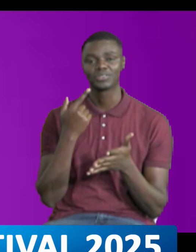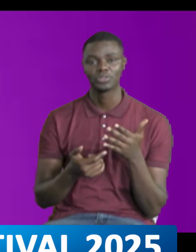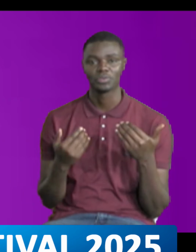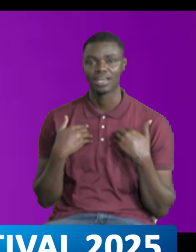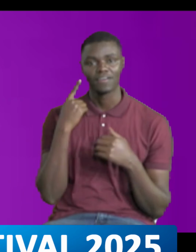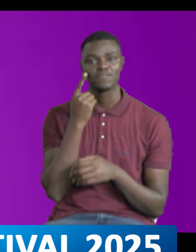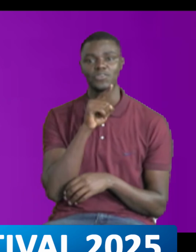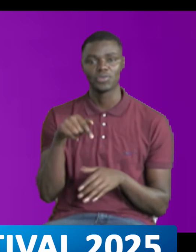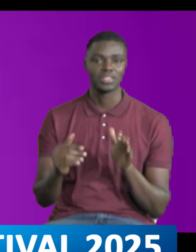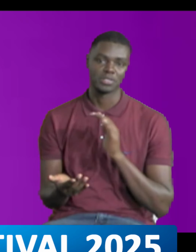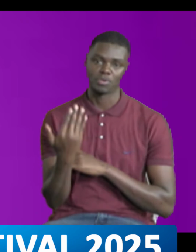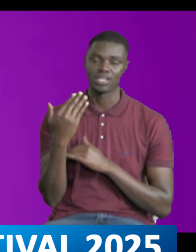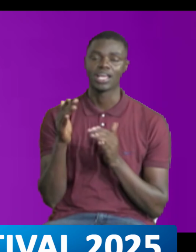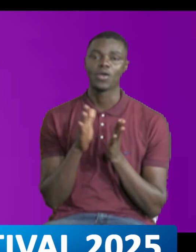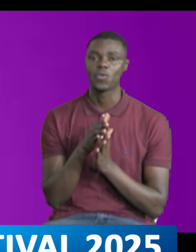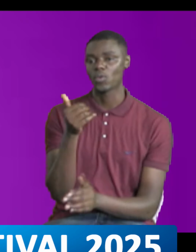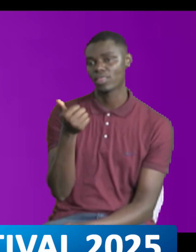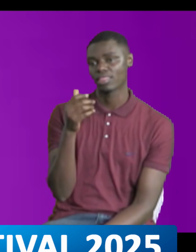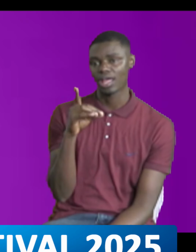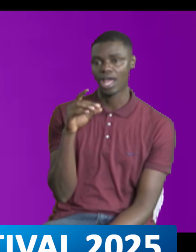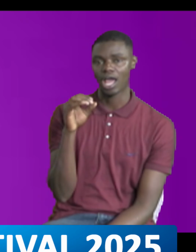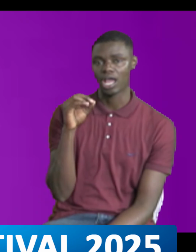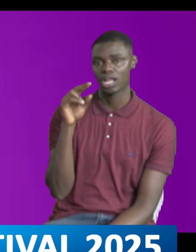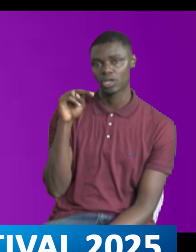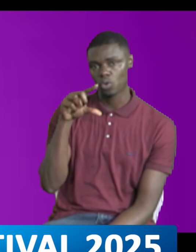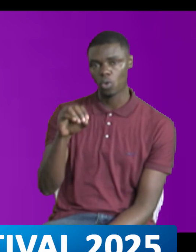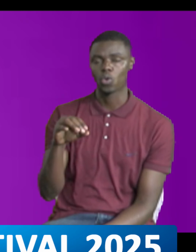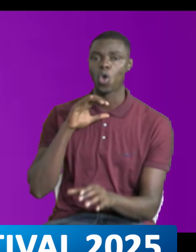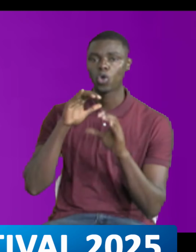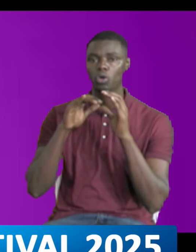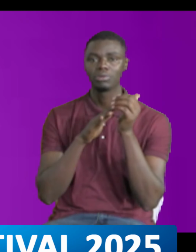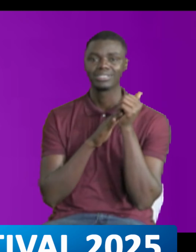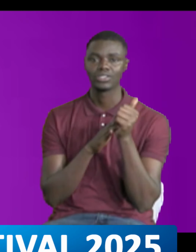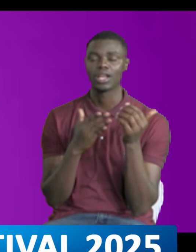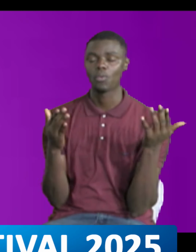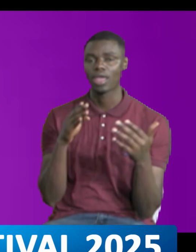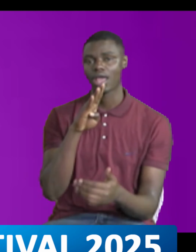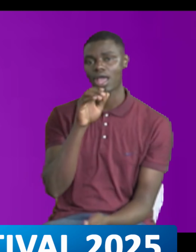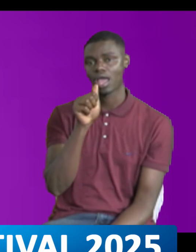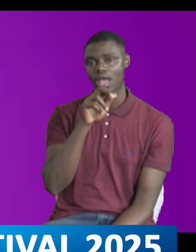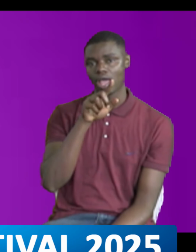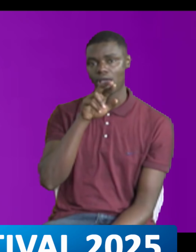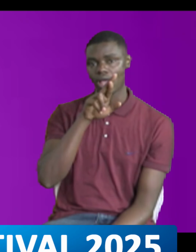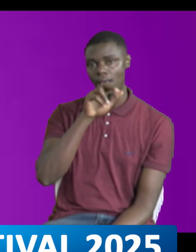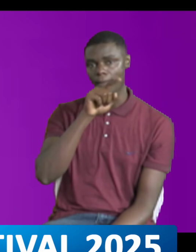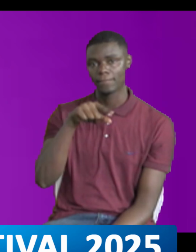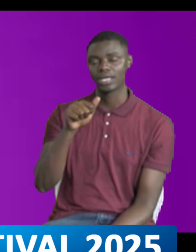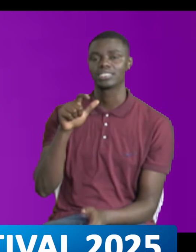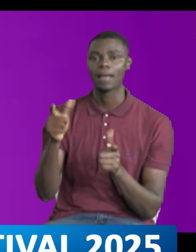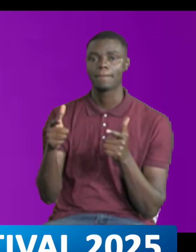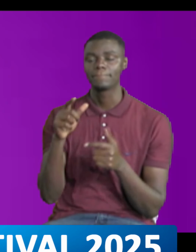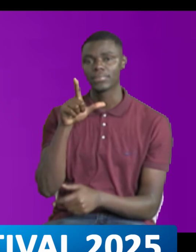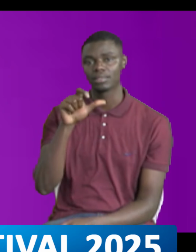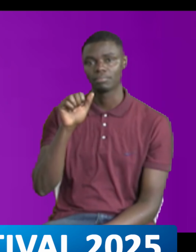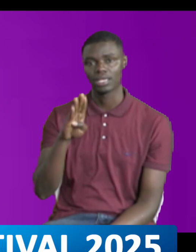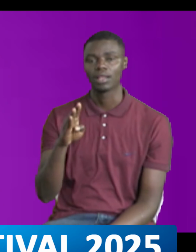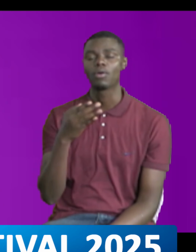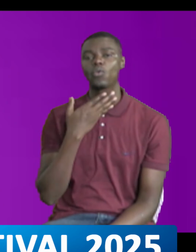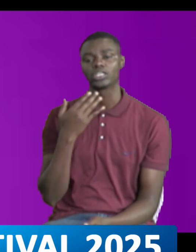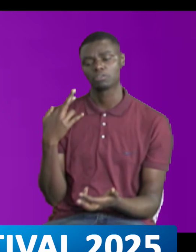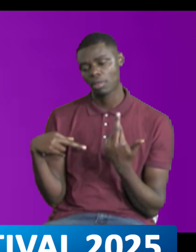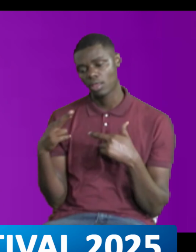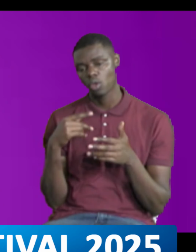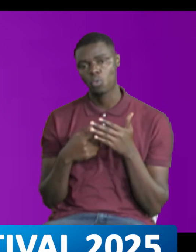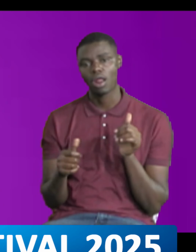morning. We have been with Adongo Cynthia. She is the communications lead at Baraza Media Lab, and we were recapping what happened at